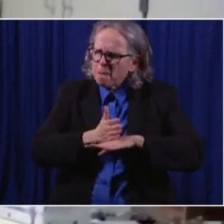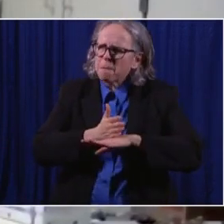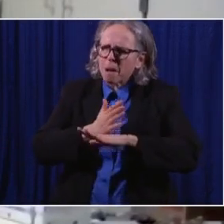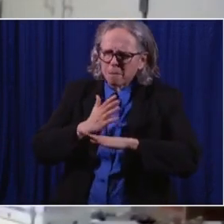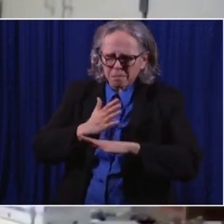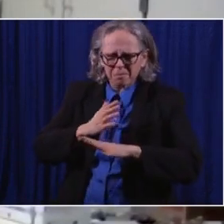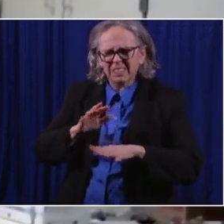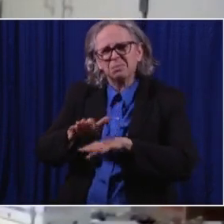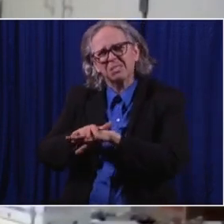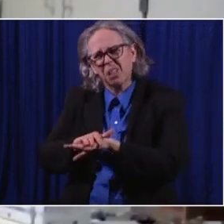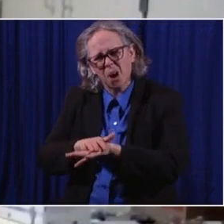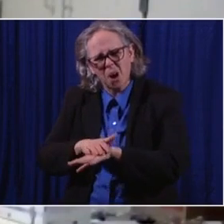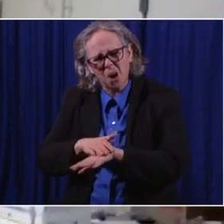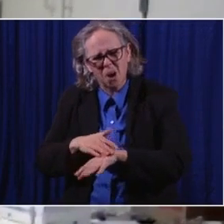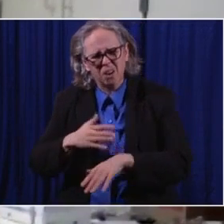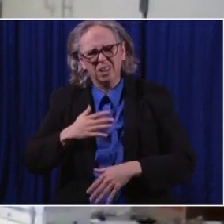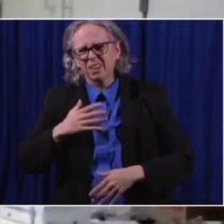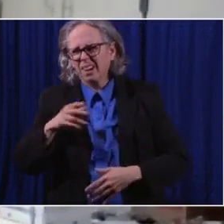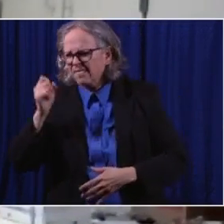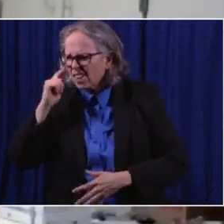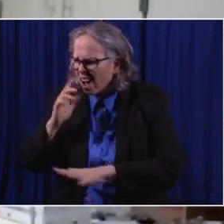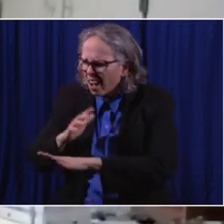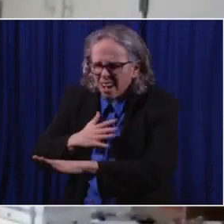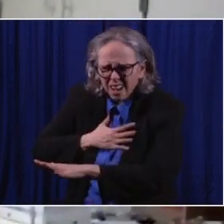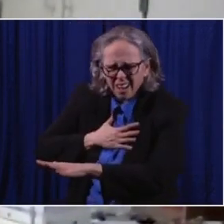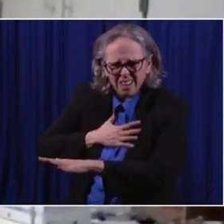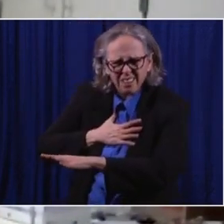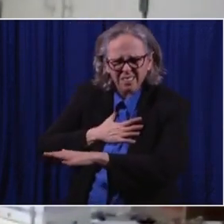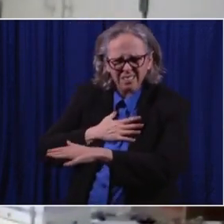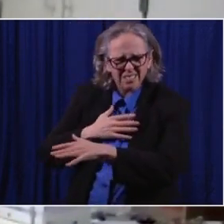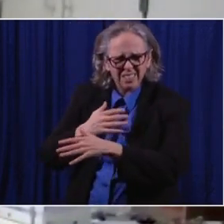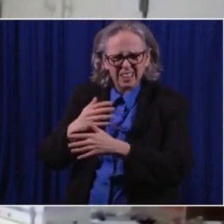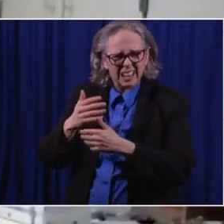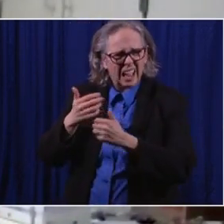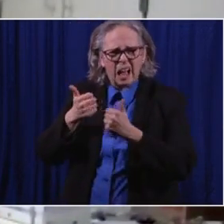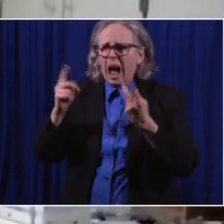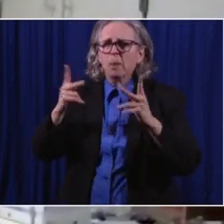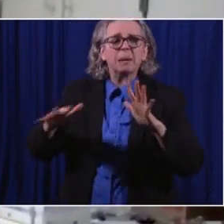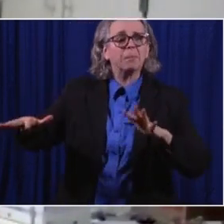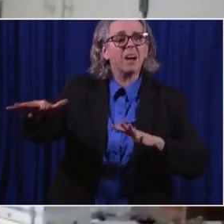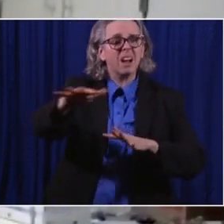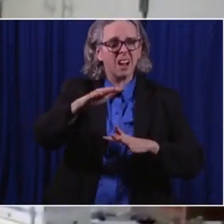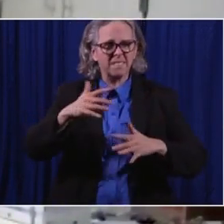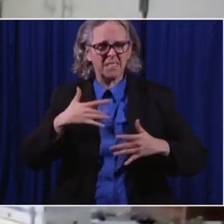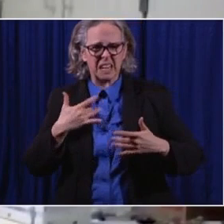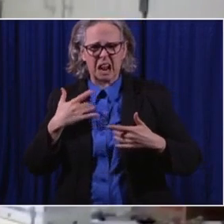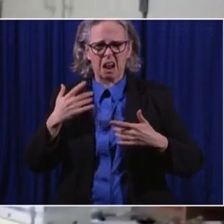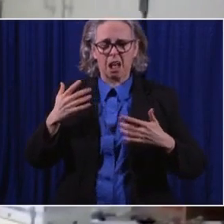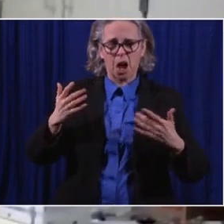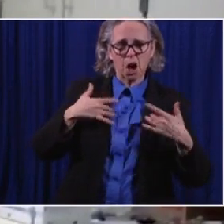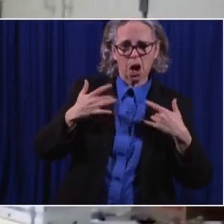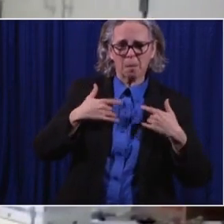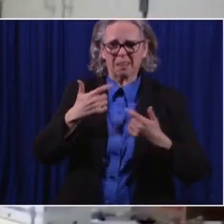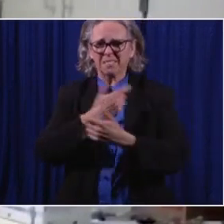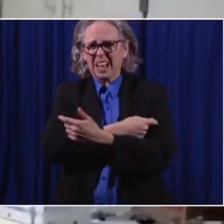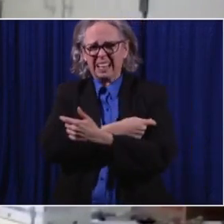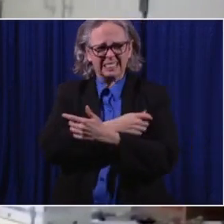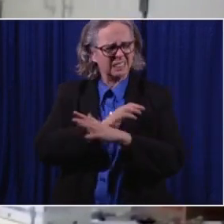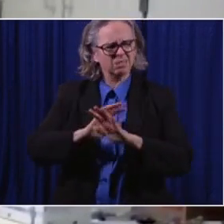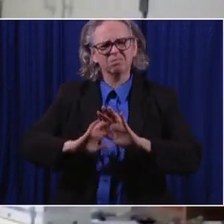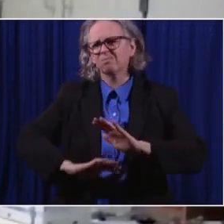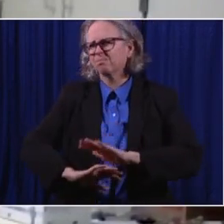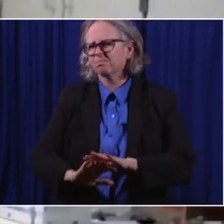And I would just like to say to anybody that has any concerns or worries about this, you owe it to